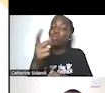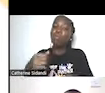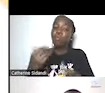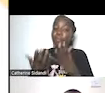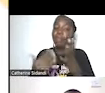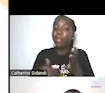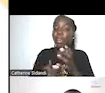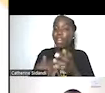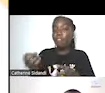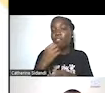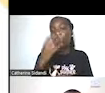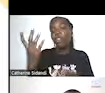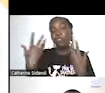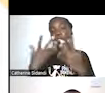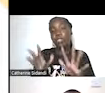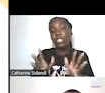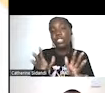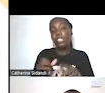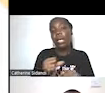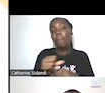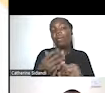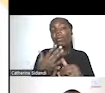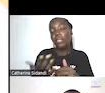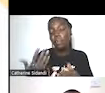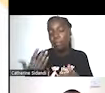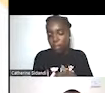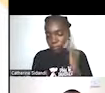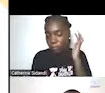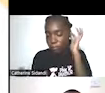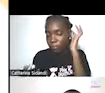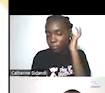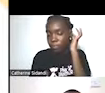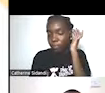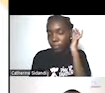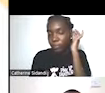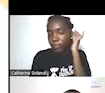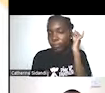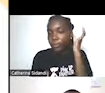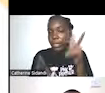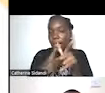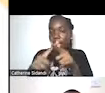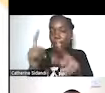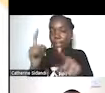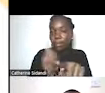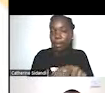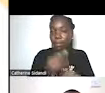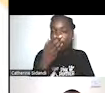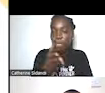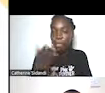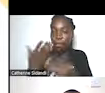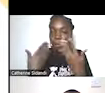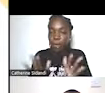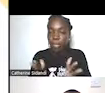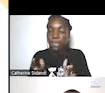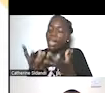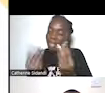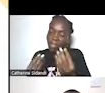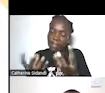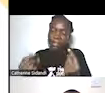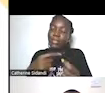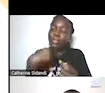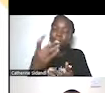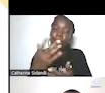base your judgment on. And once they're there, then it is easy to say that as per what